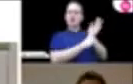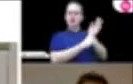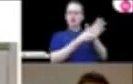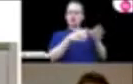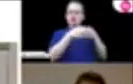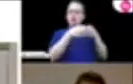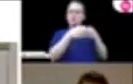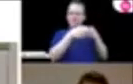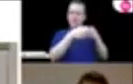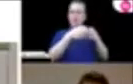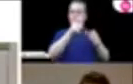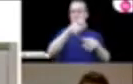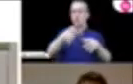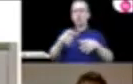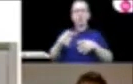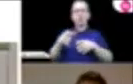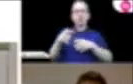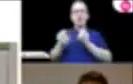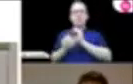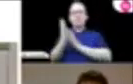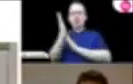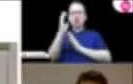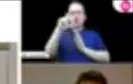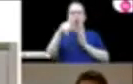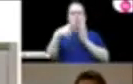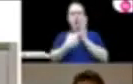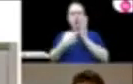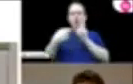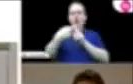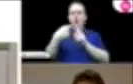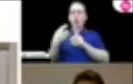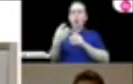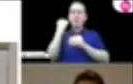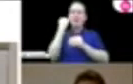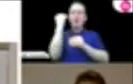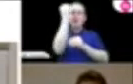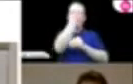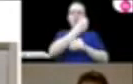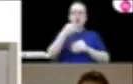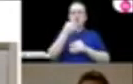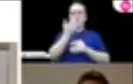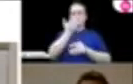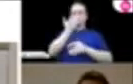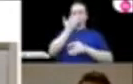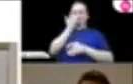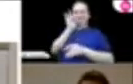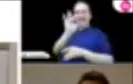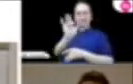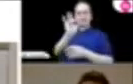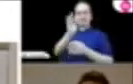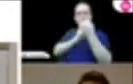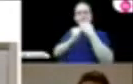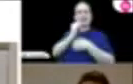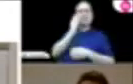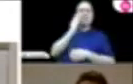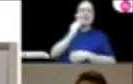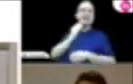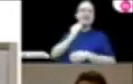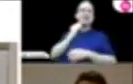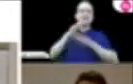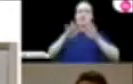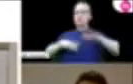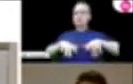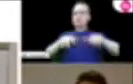would apply burnt cork and makeup to their skin and pretend to be black. And soon British performers